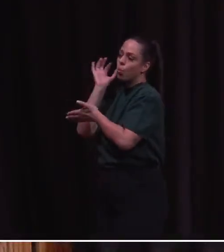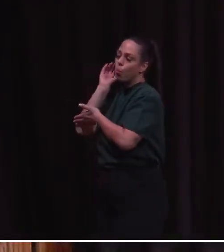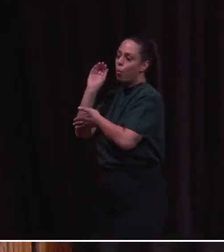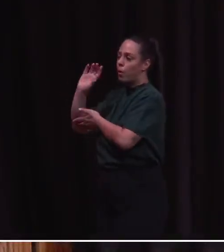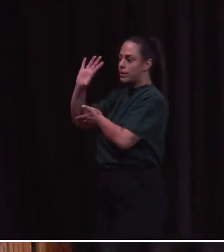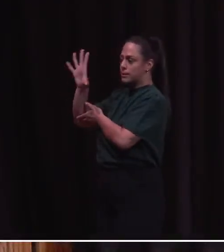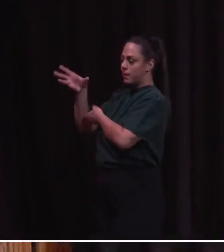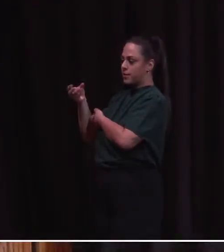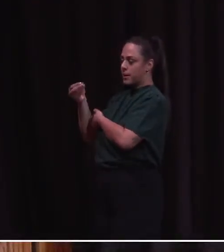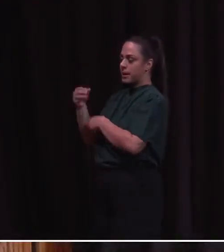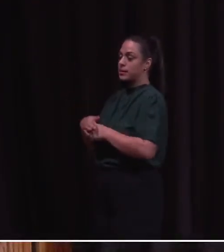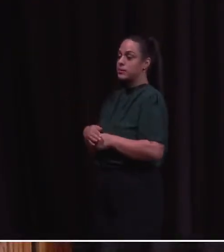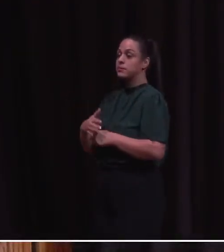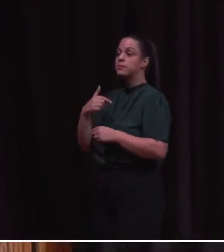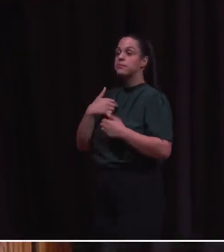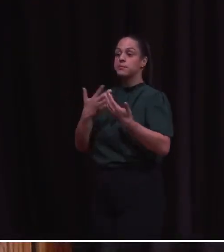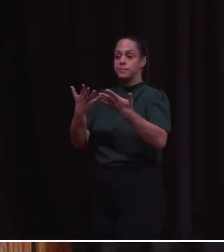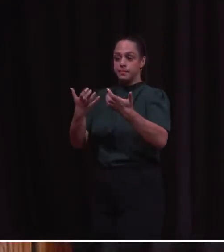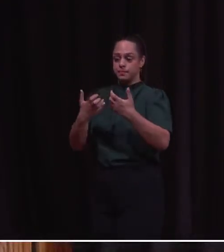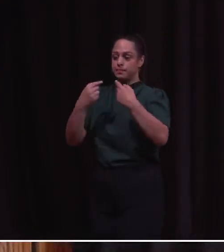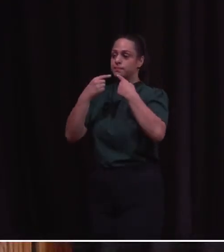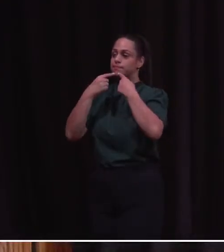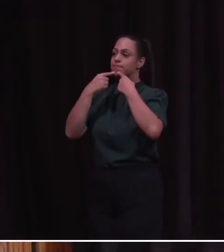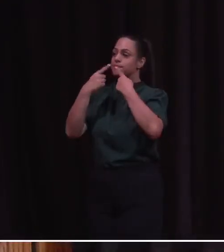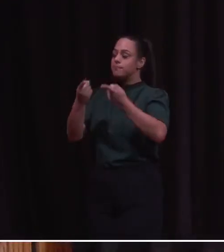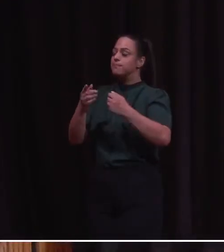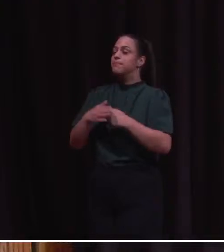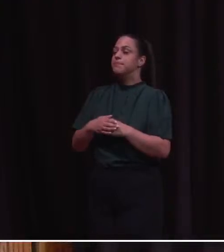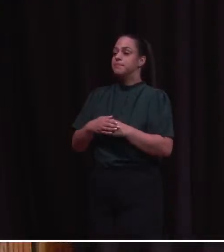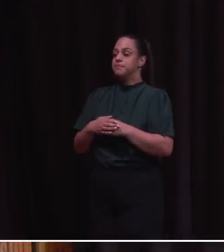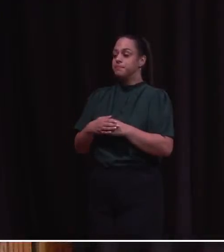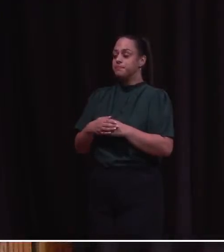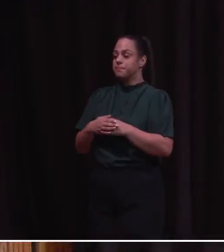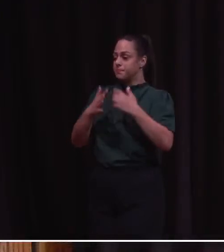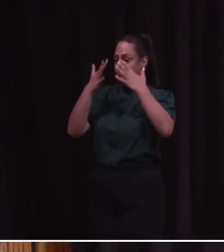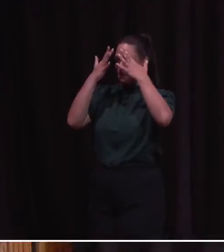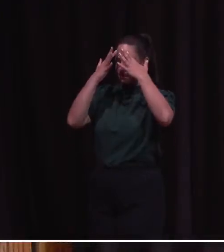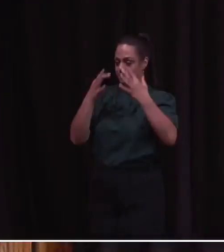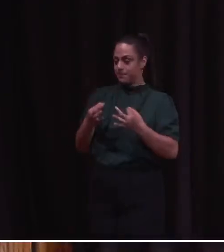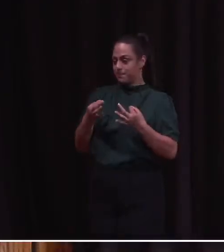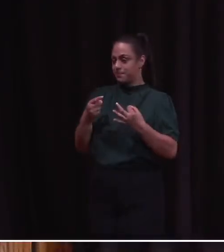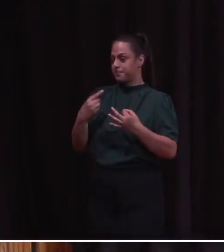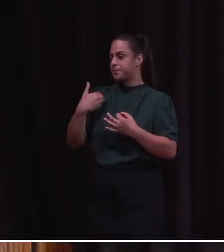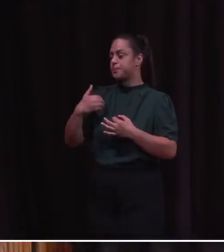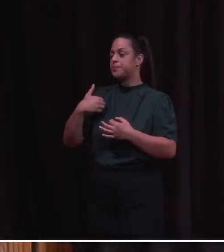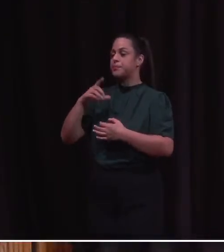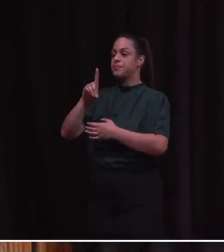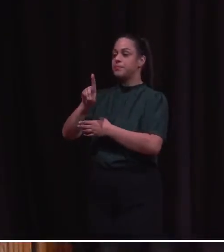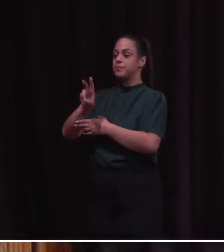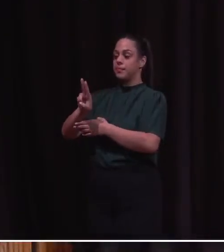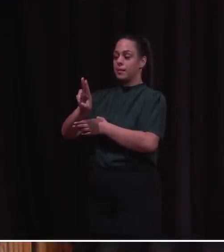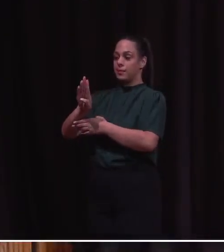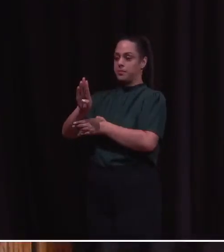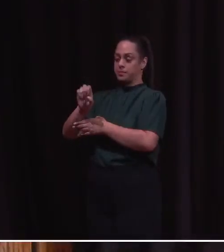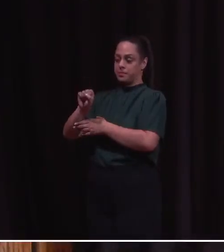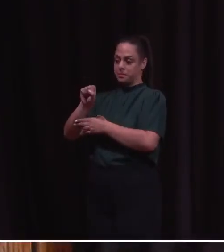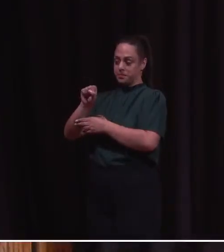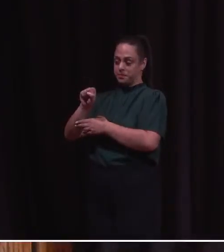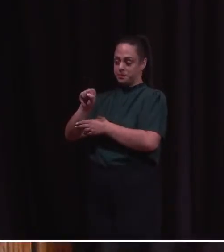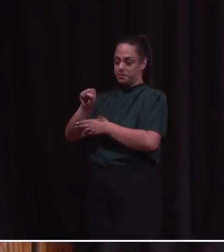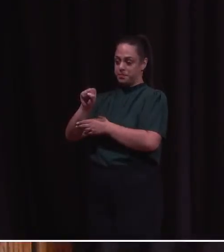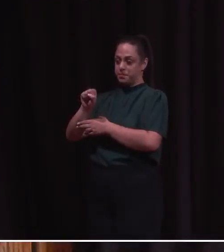the Dobbs decision in the US, the Dobbs decision is the decision that overturned women's